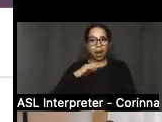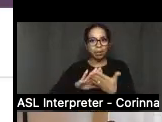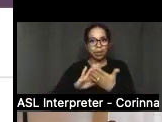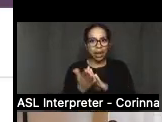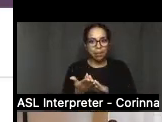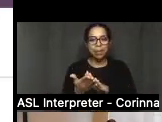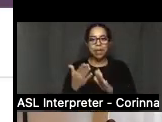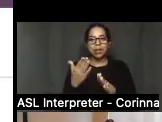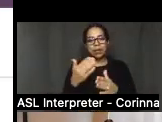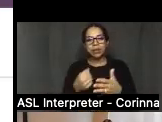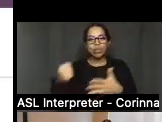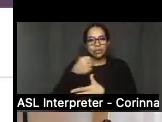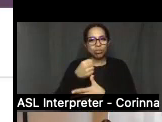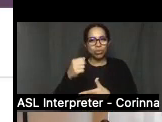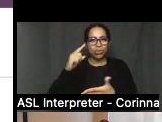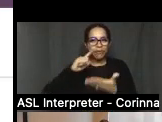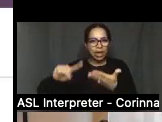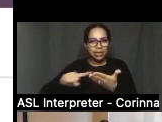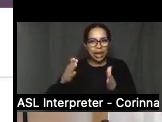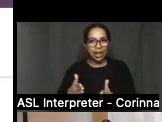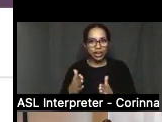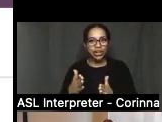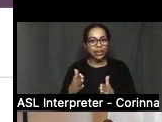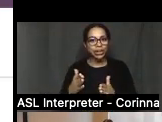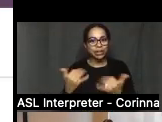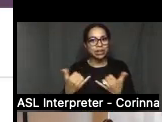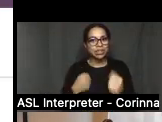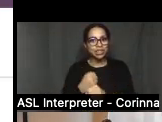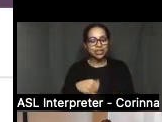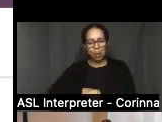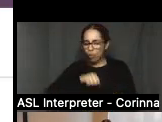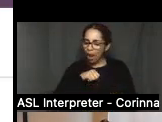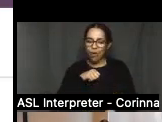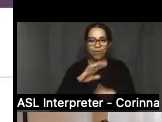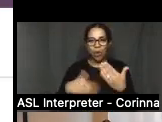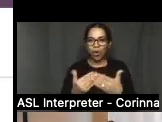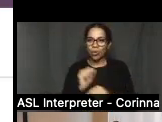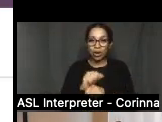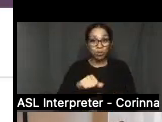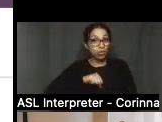CHAZ in this next year. So very proud of this work, proud of my team, and really excited to be here.